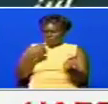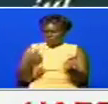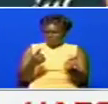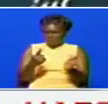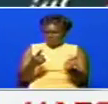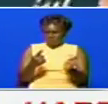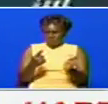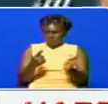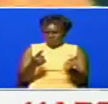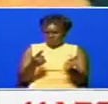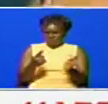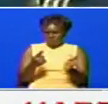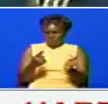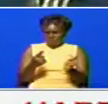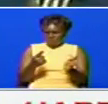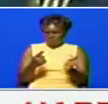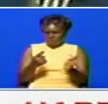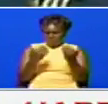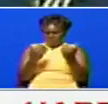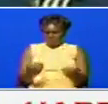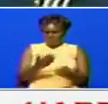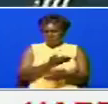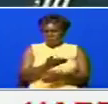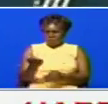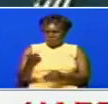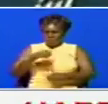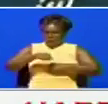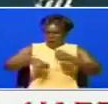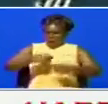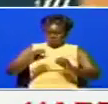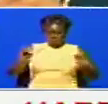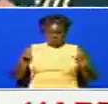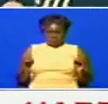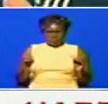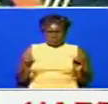know, go to work for now, but we may need you call to action at some point in time.